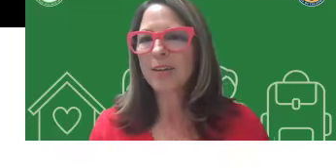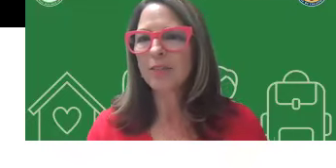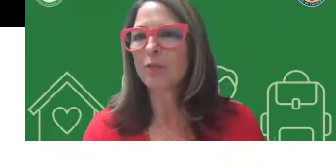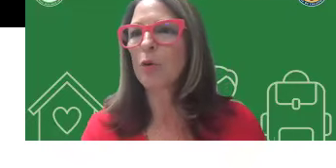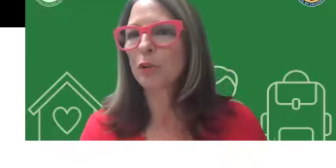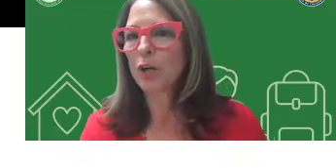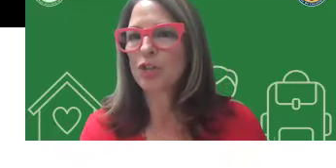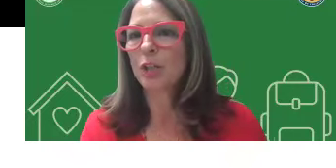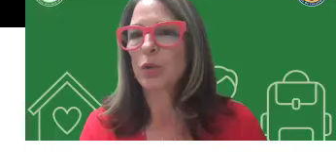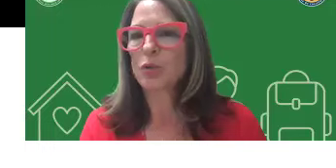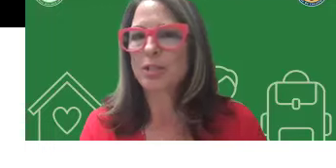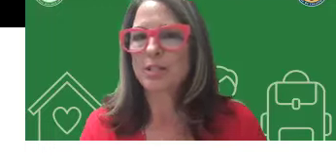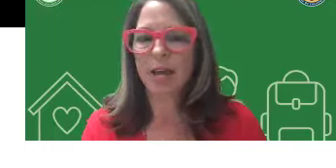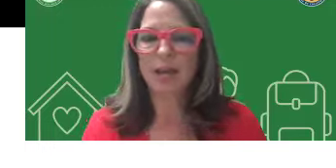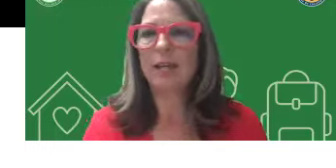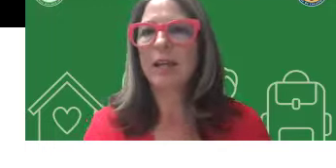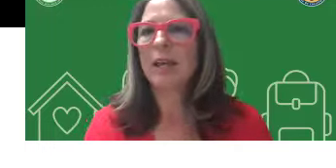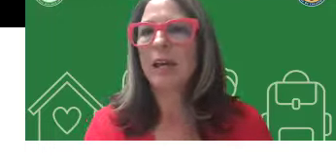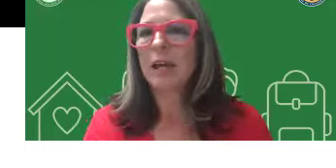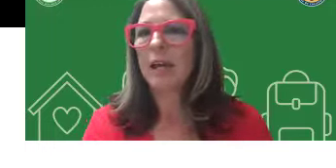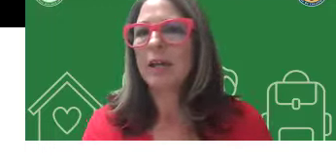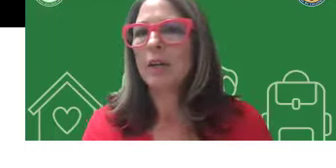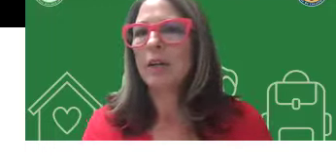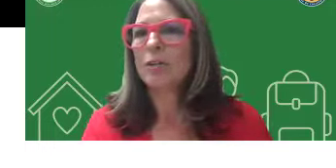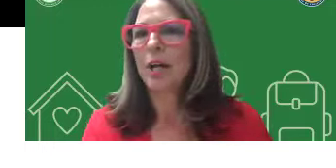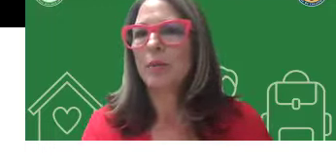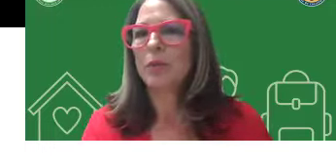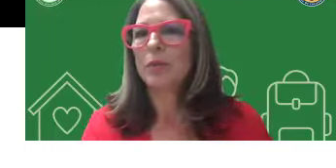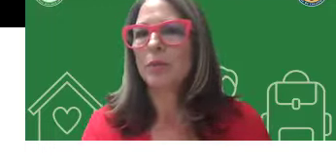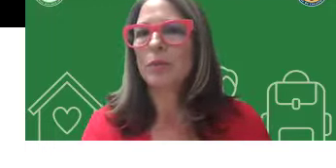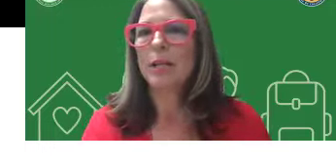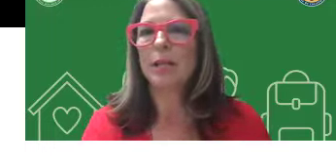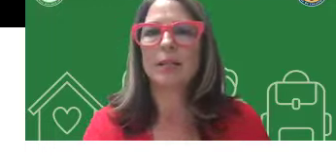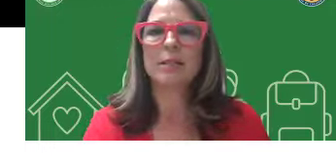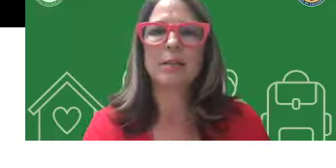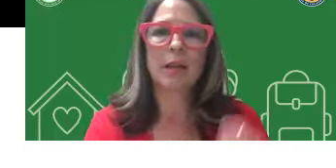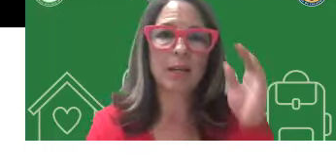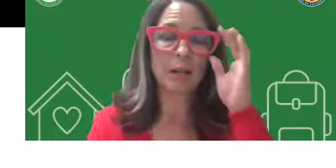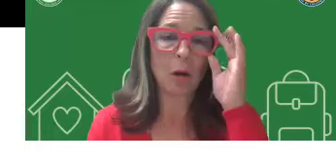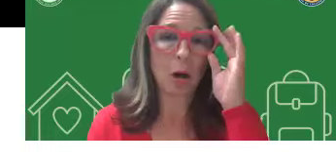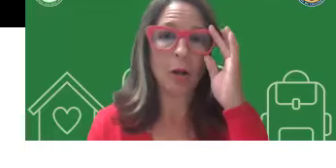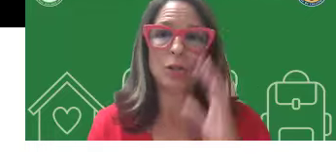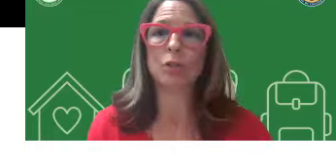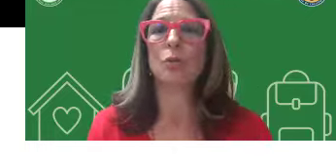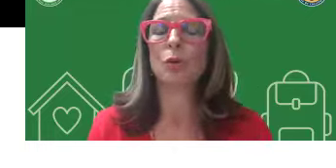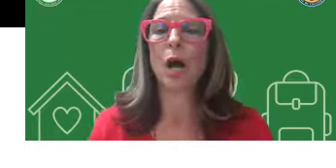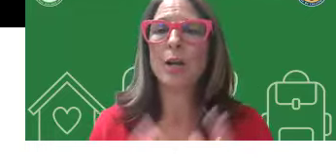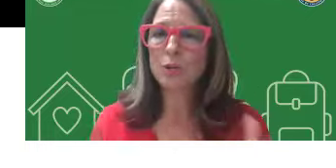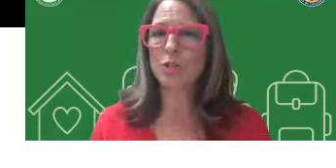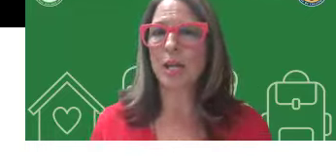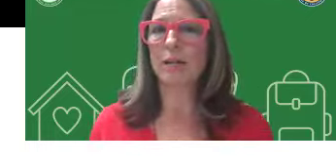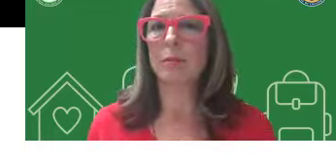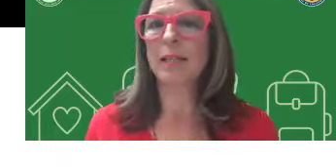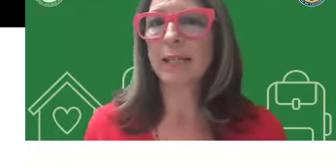We have 5 kind of overarching goals today in our time with you, and they are